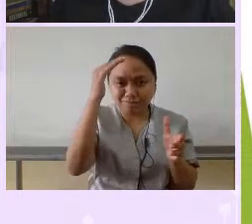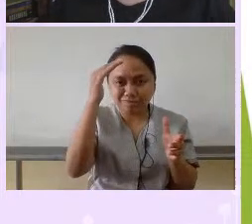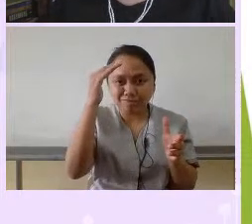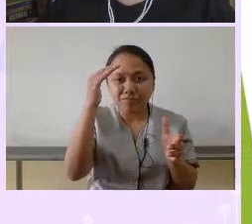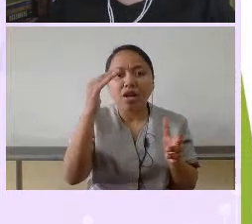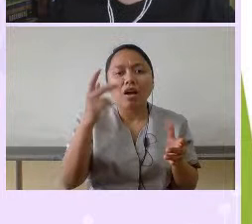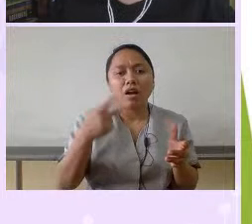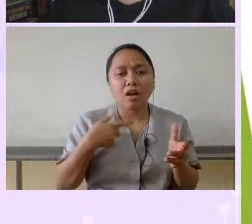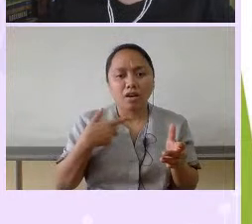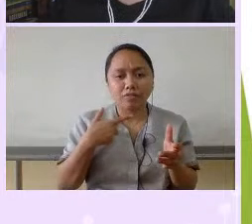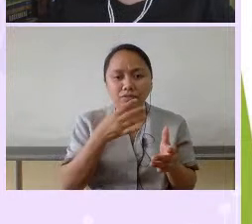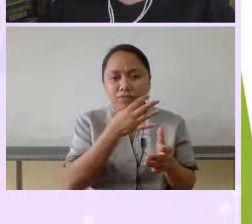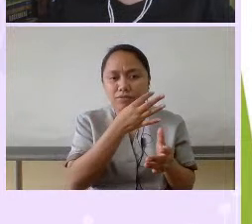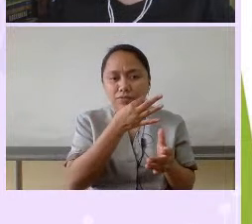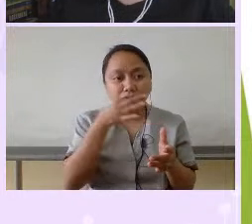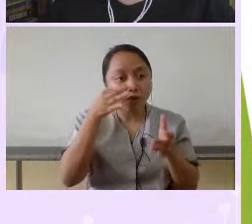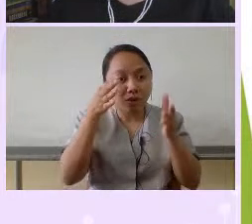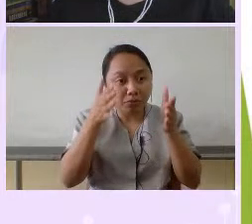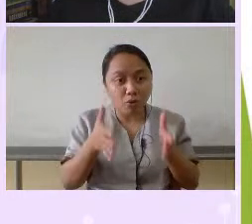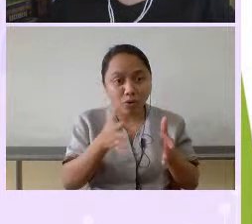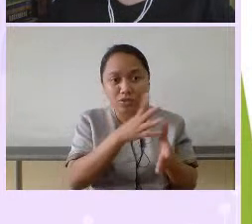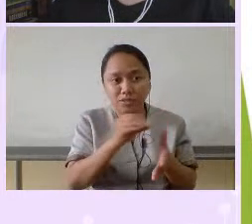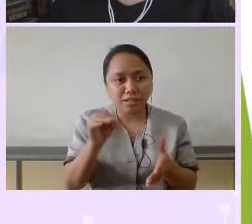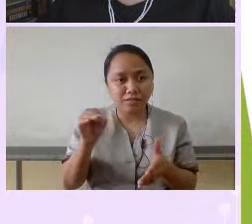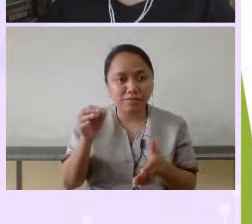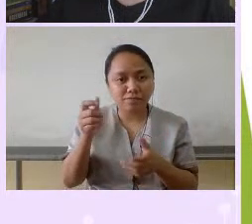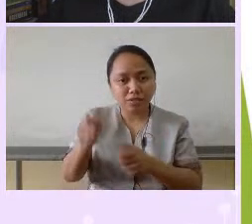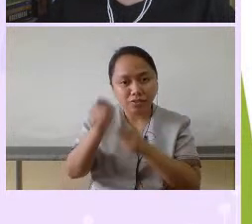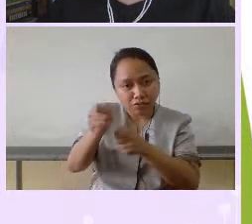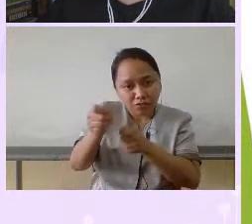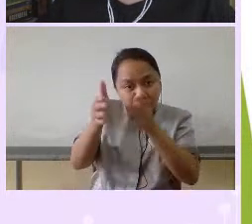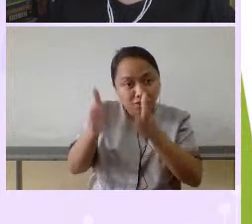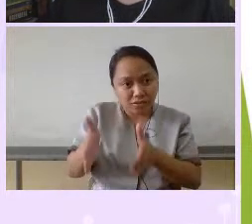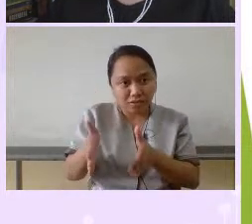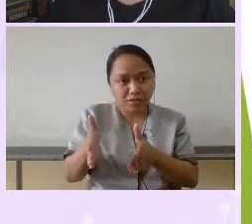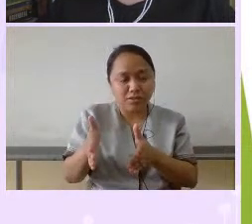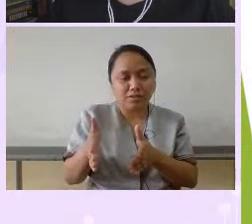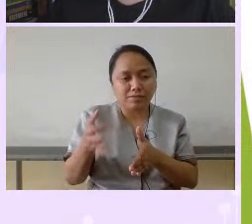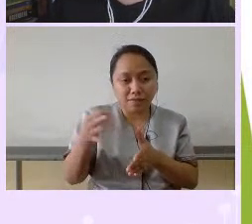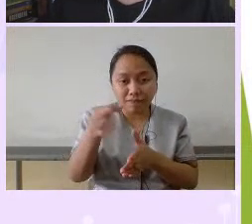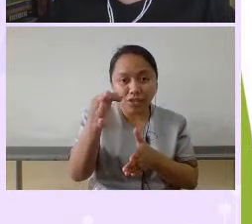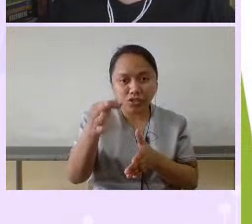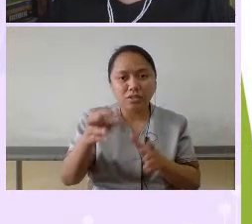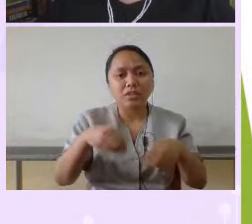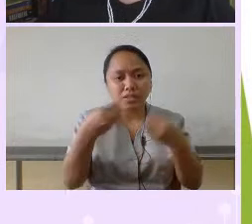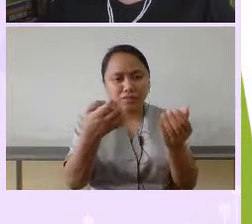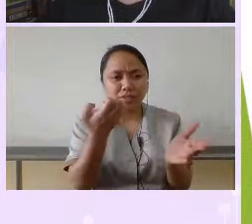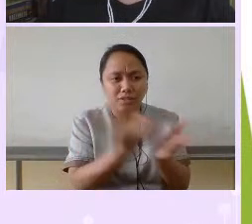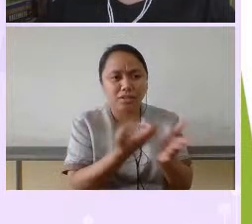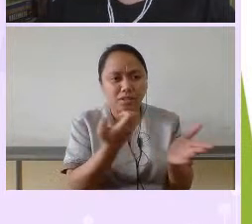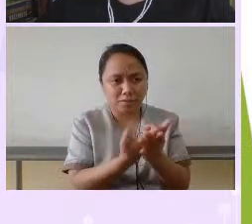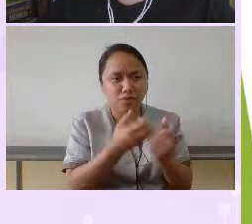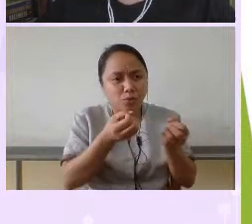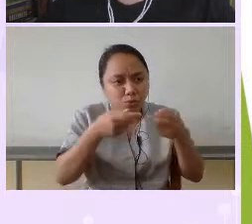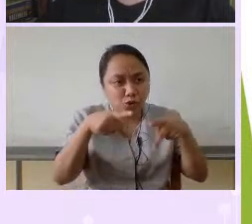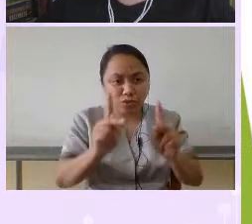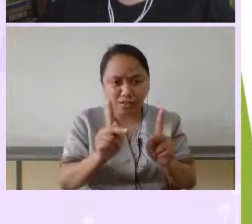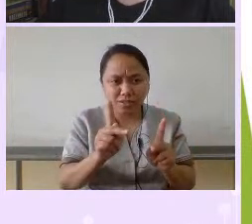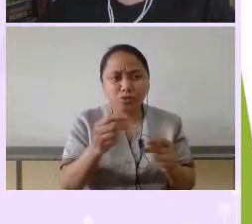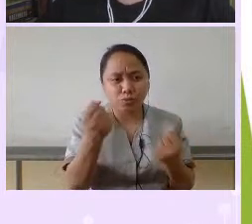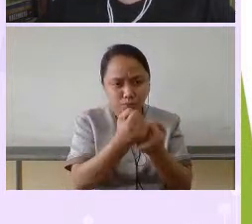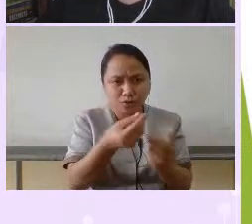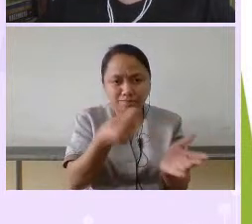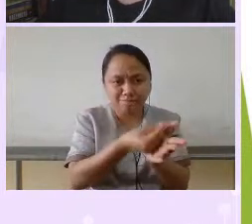and fisher folk to economic opportunities. And number 3, para rin sa